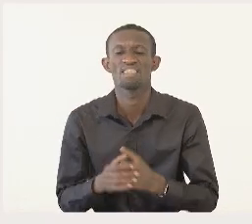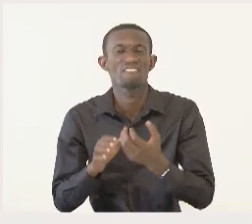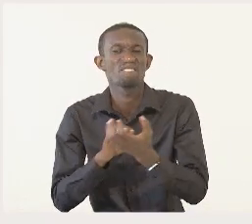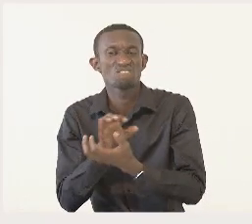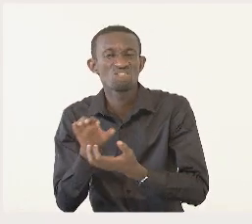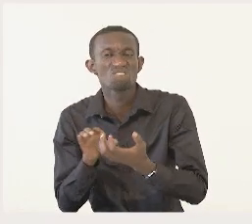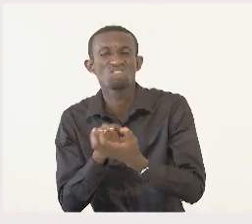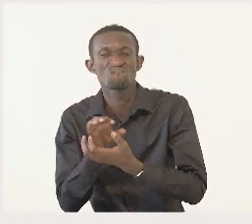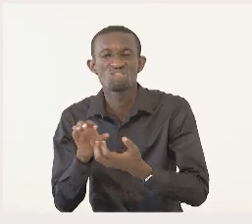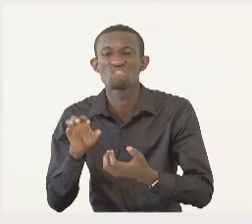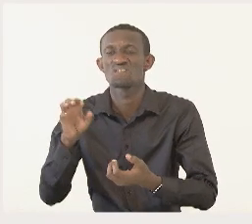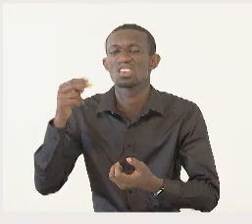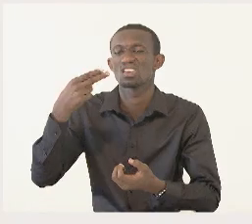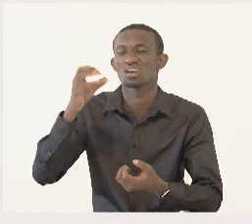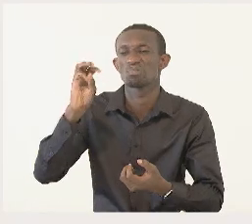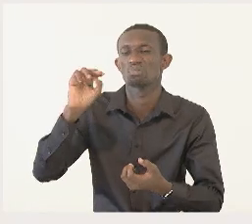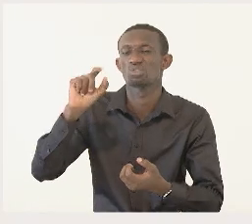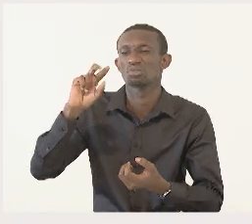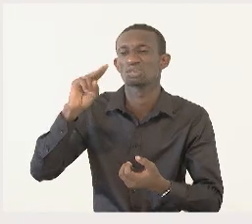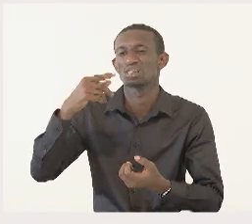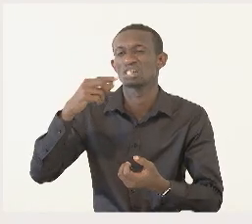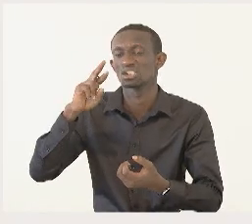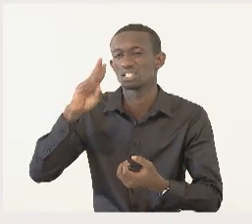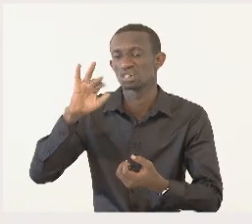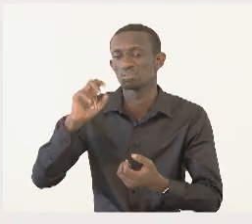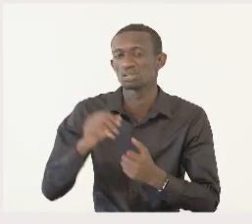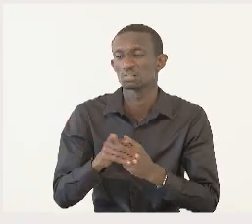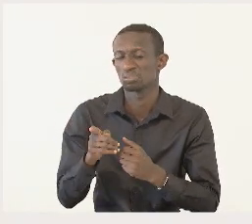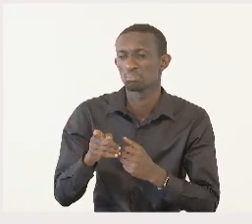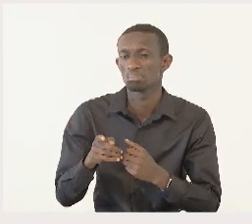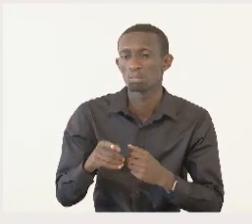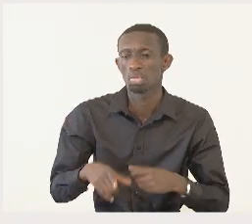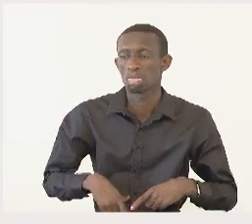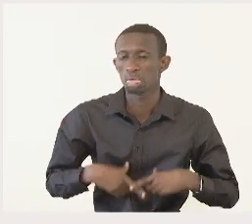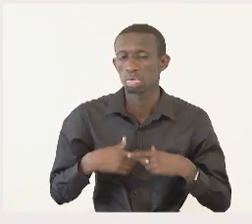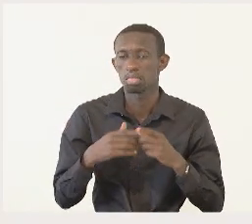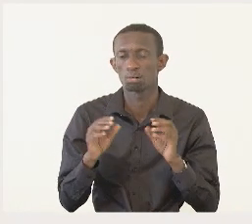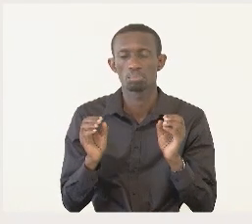the hemoglobin and forms what you call carboxyhemoglobin, which is not healthy of our body.